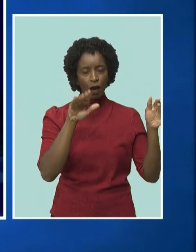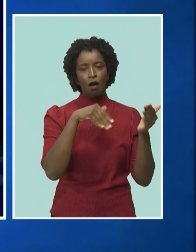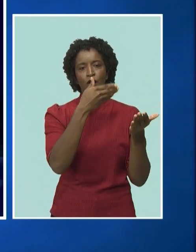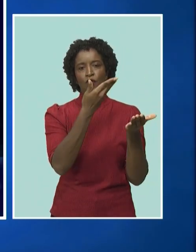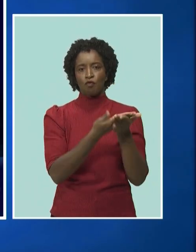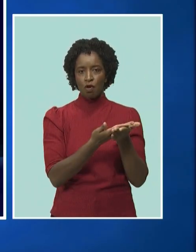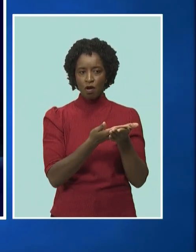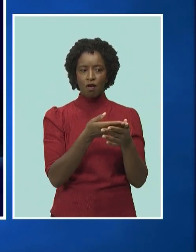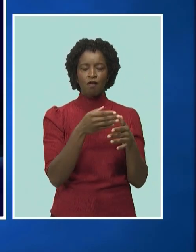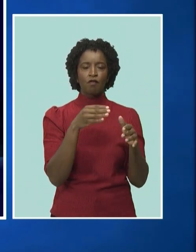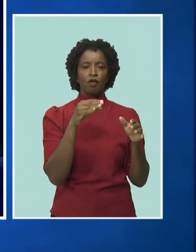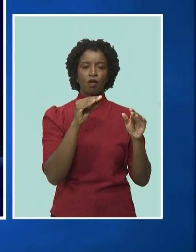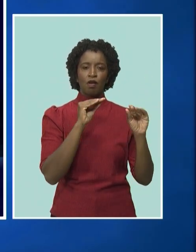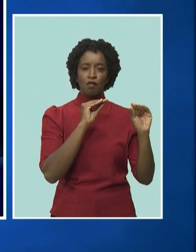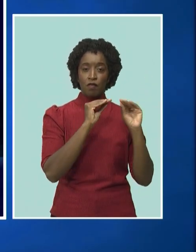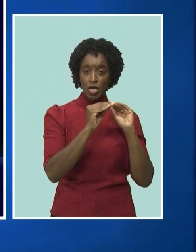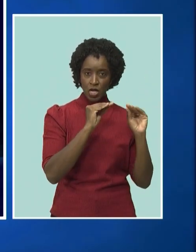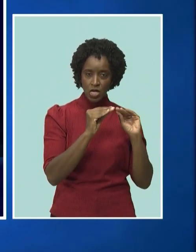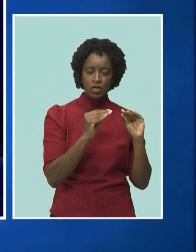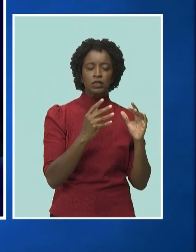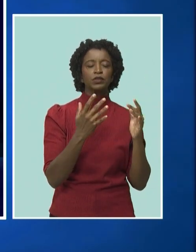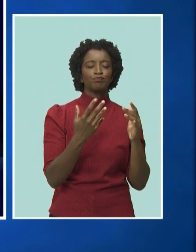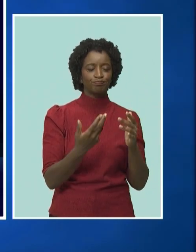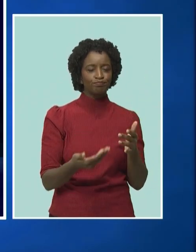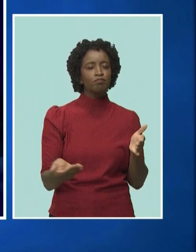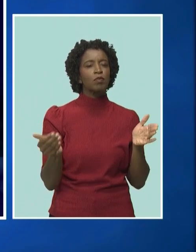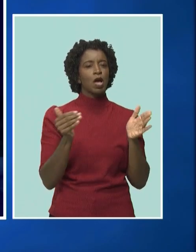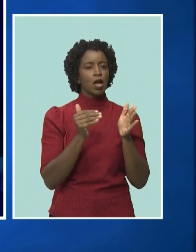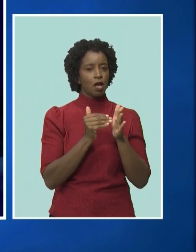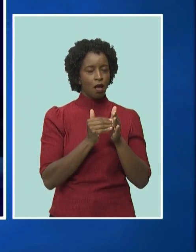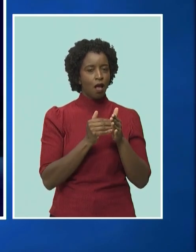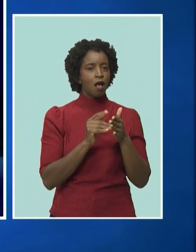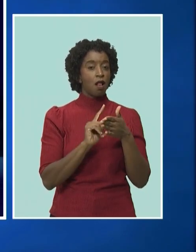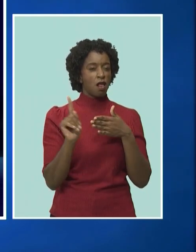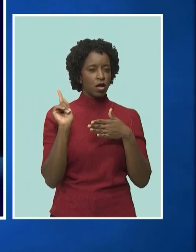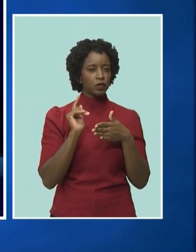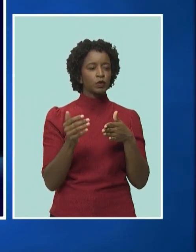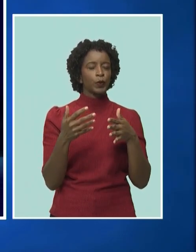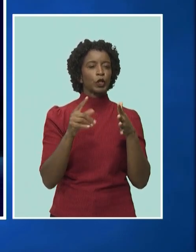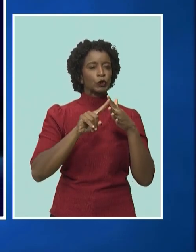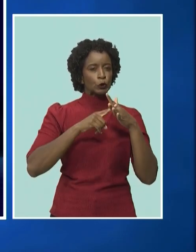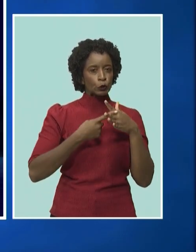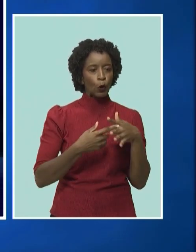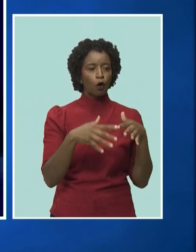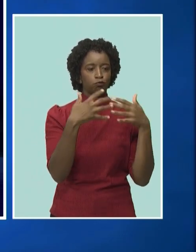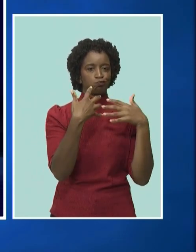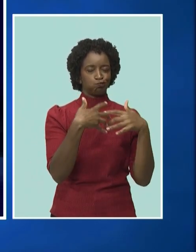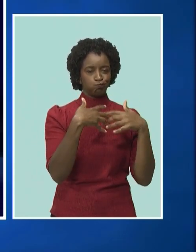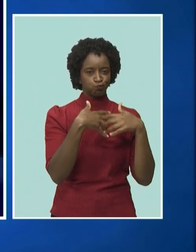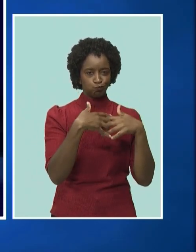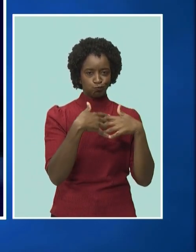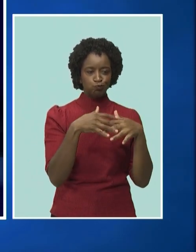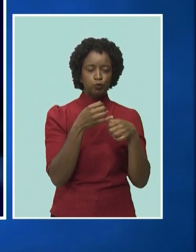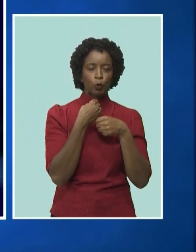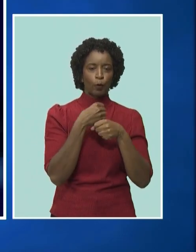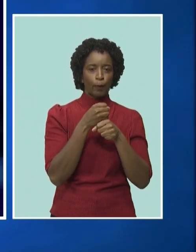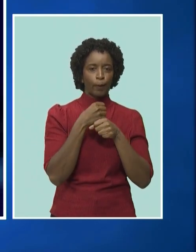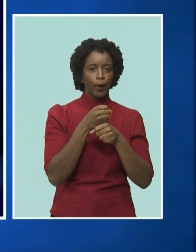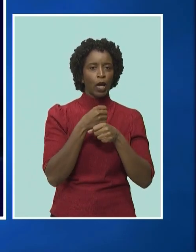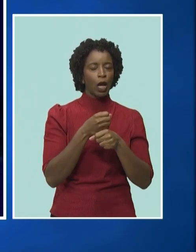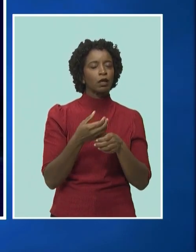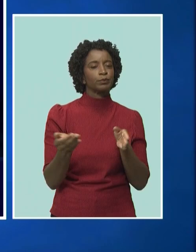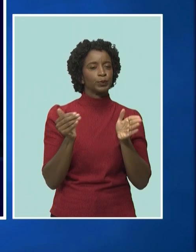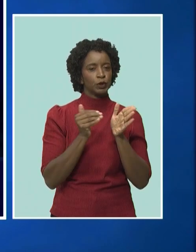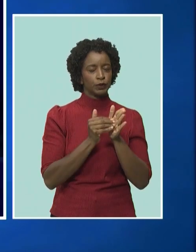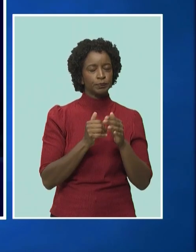store, started back last week, as we would have updated other persons. And we have